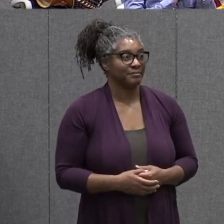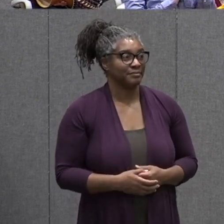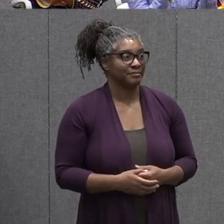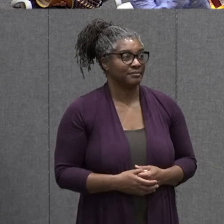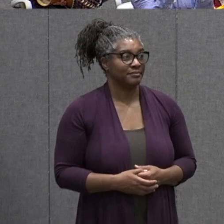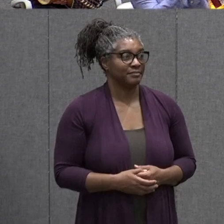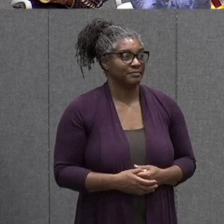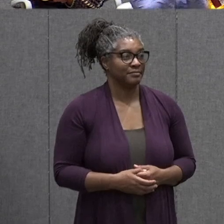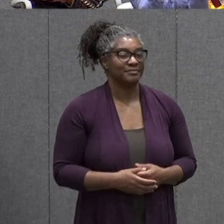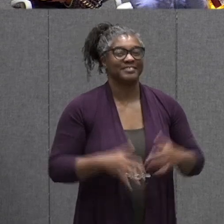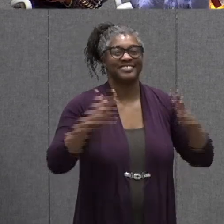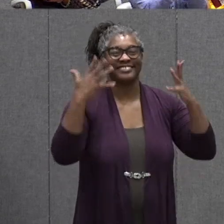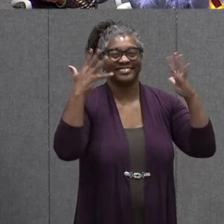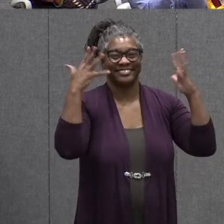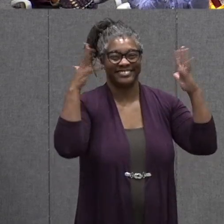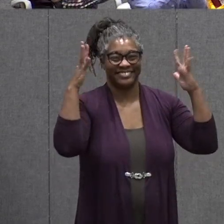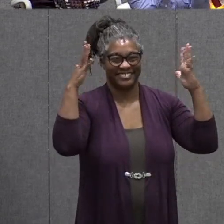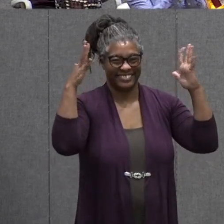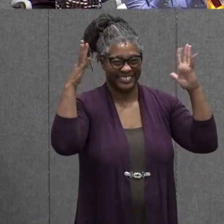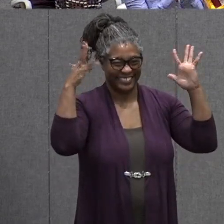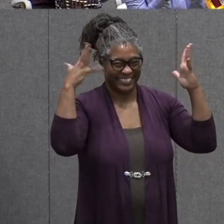Whoa. I think that's...